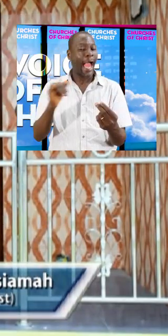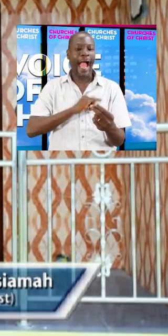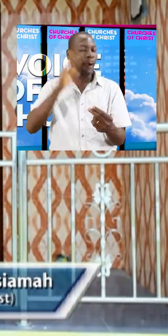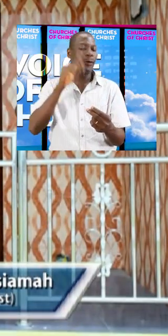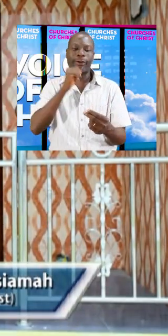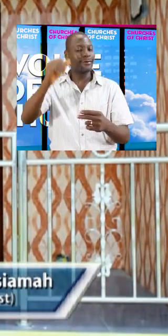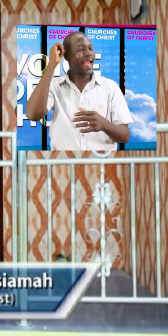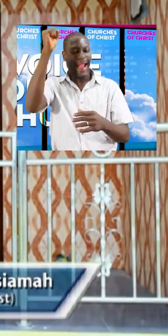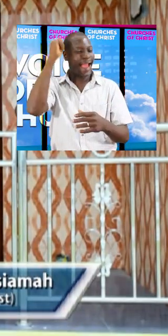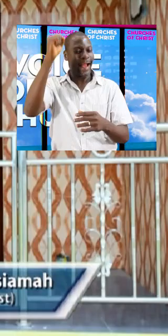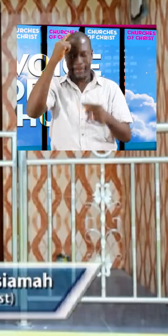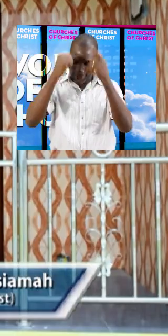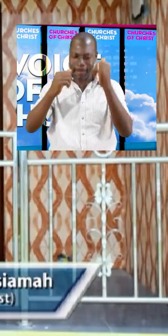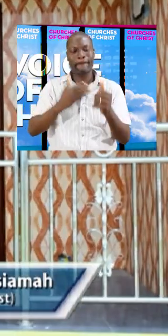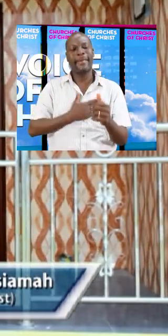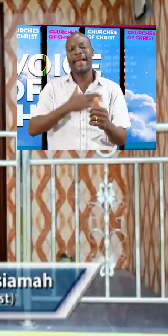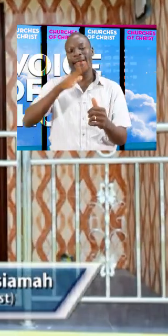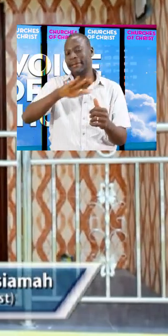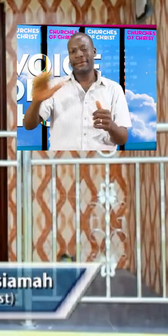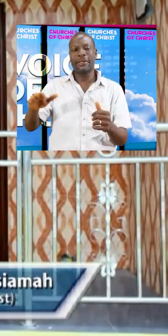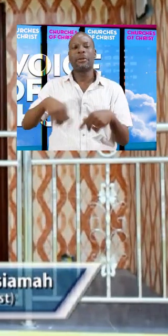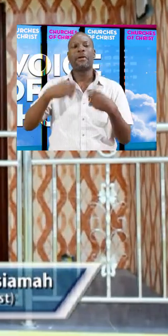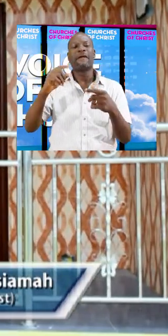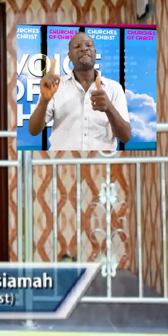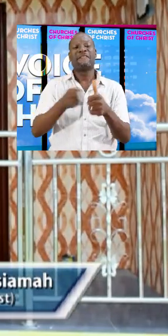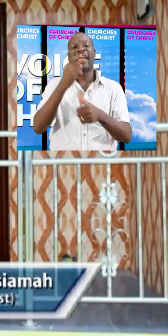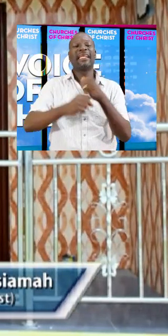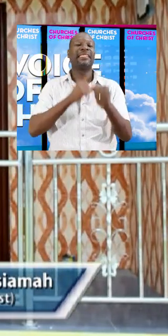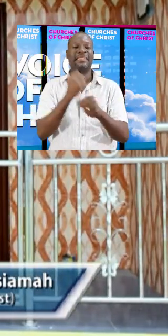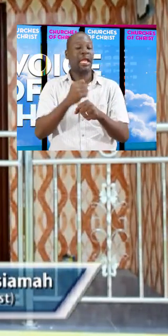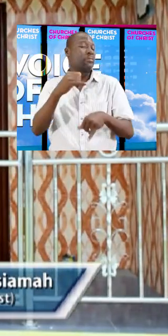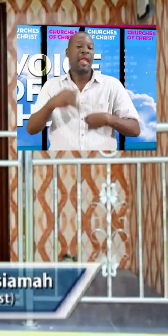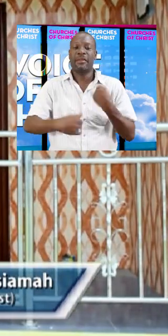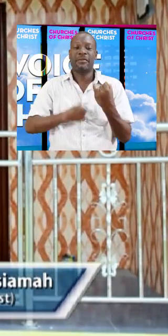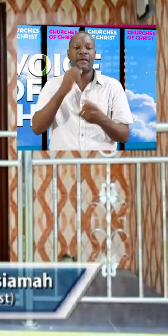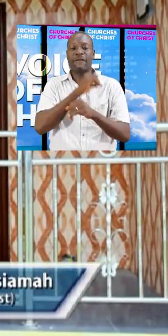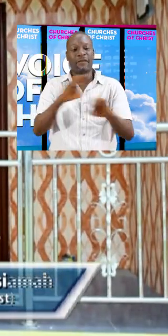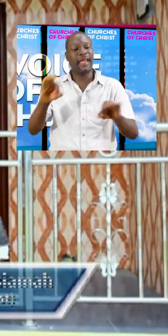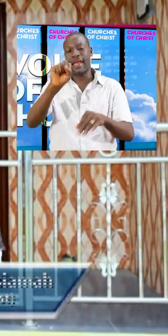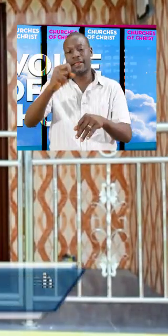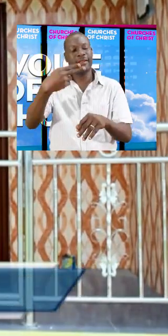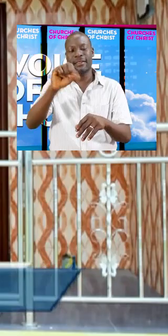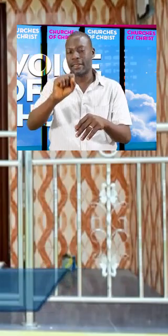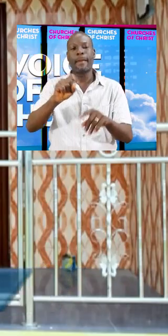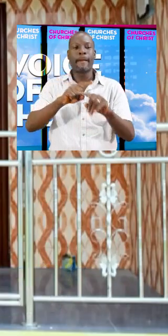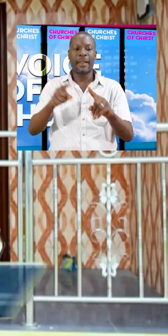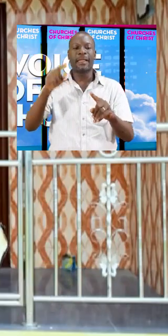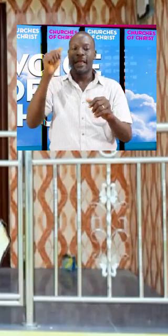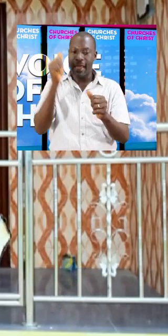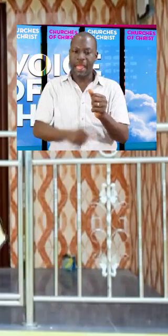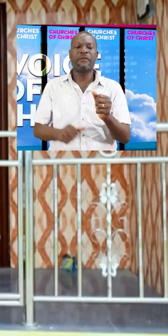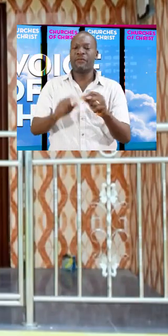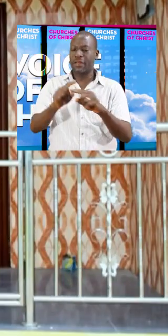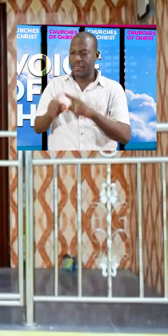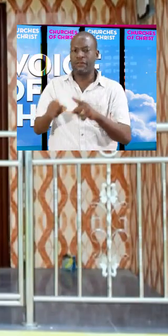meba e ko first year a okko enjoy free shs mini babia a okko